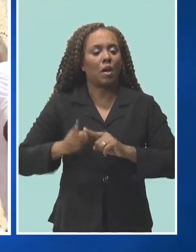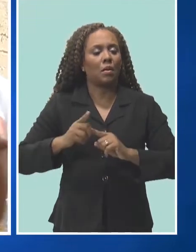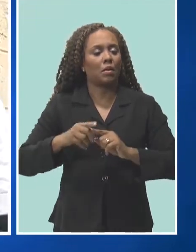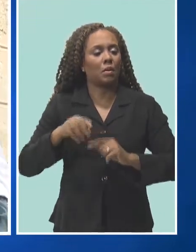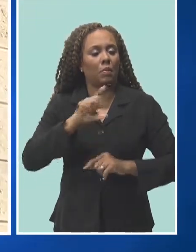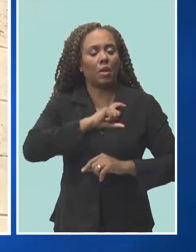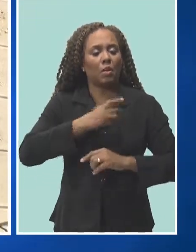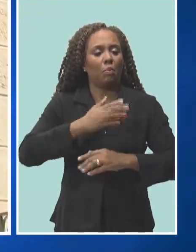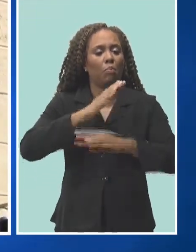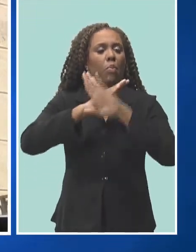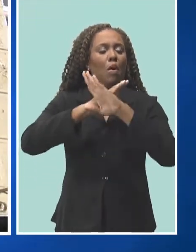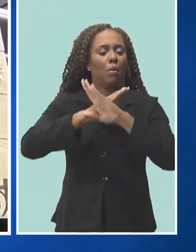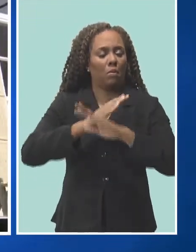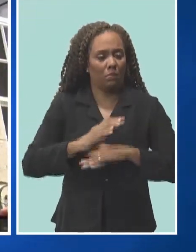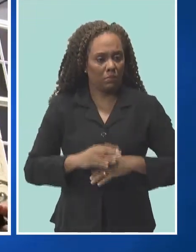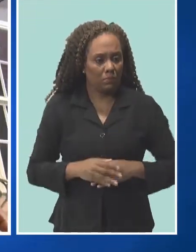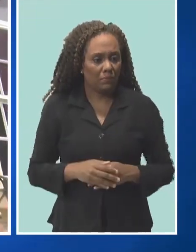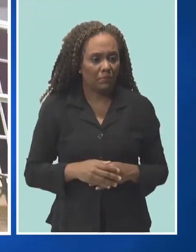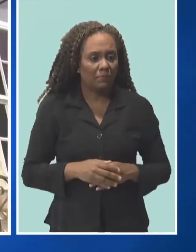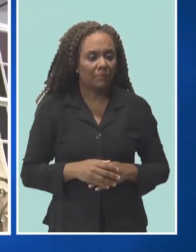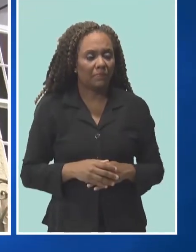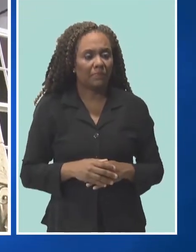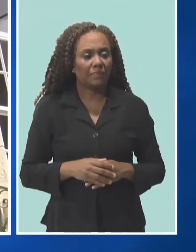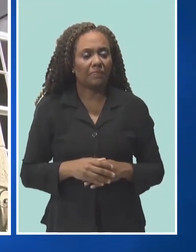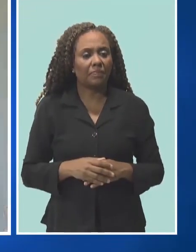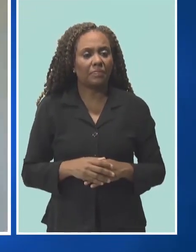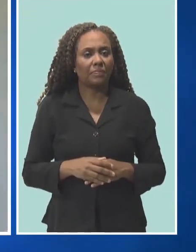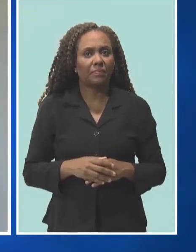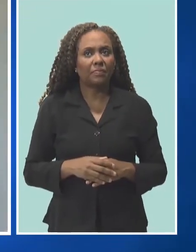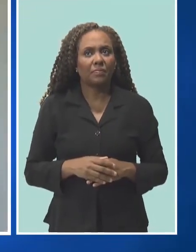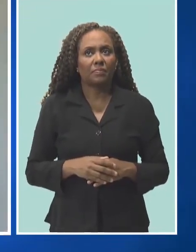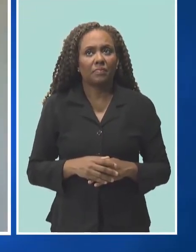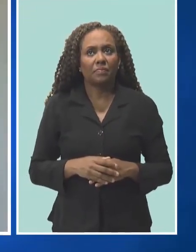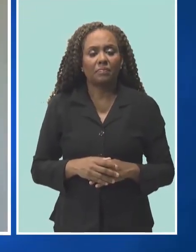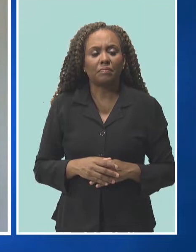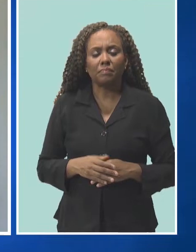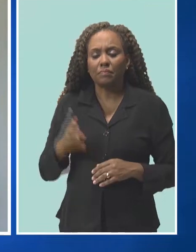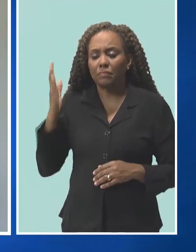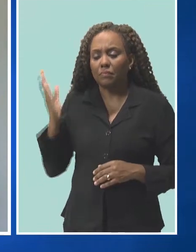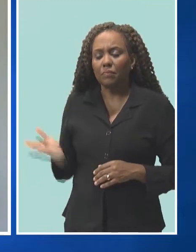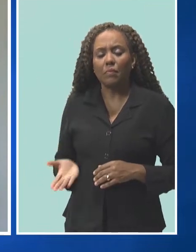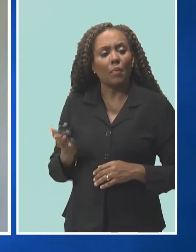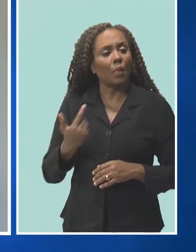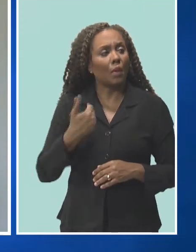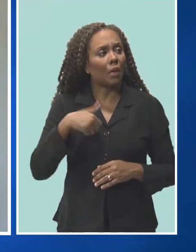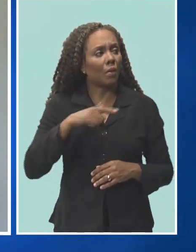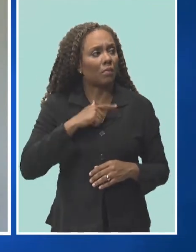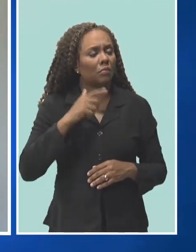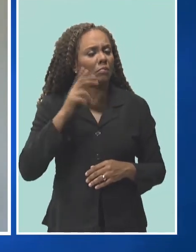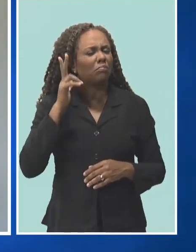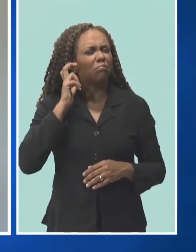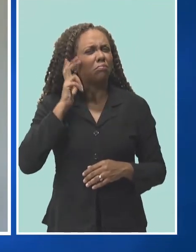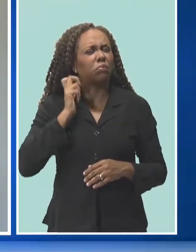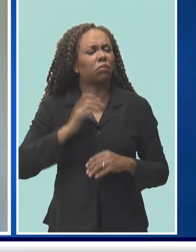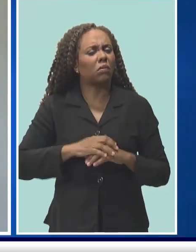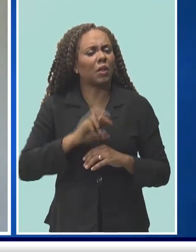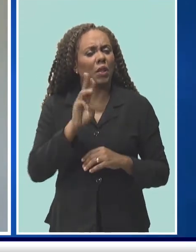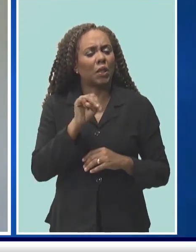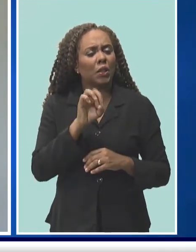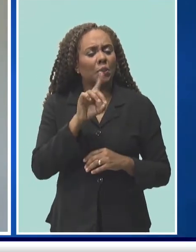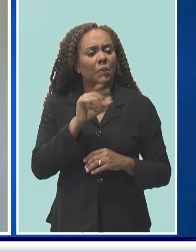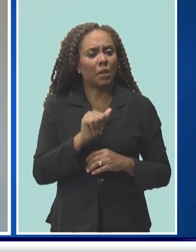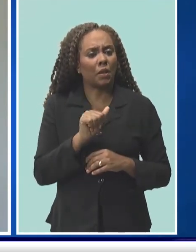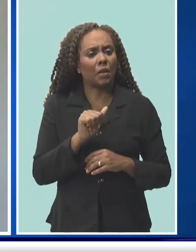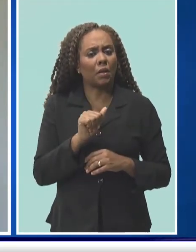barred from entering the yard by the police. It is equally disturbing to learn from the media workers who were